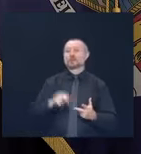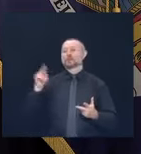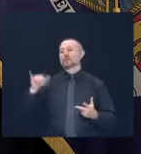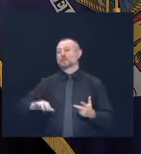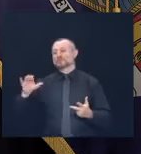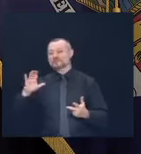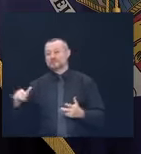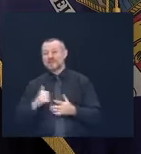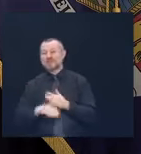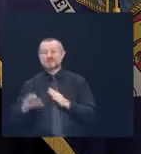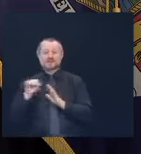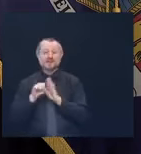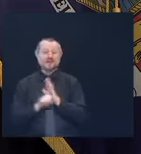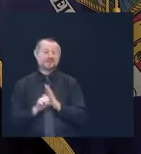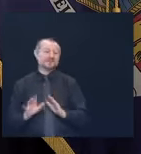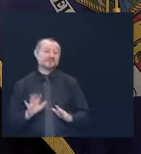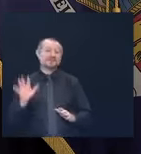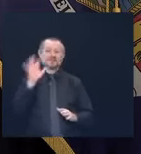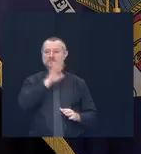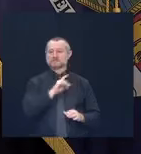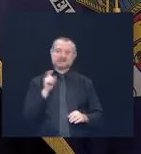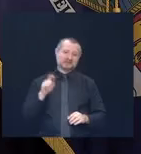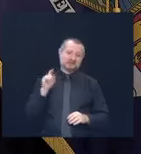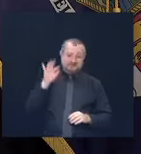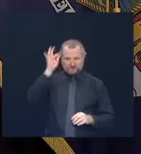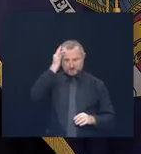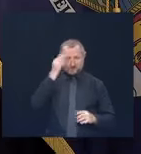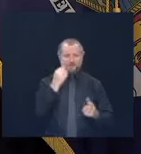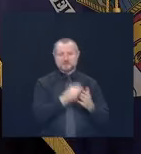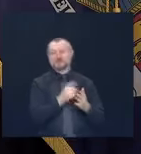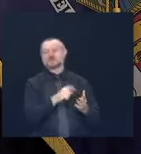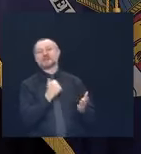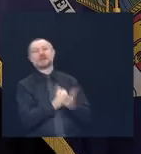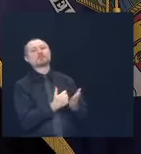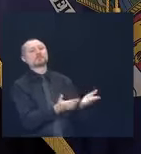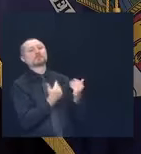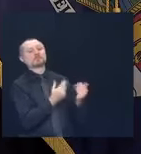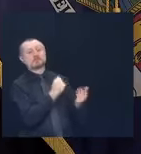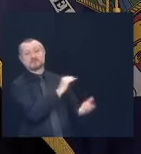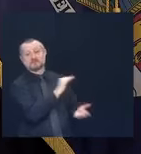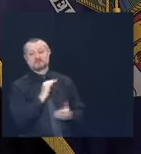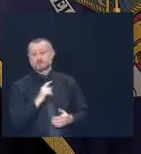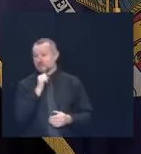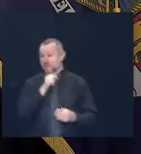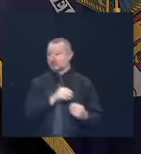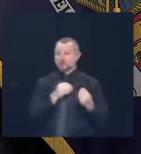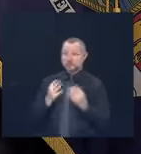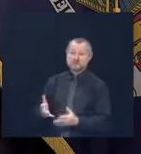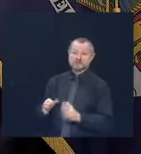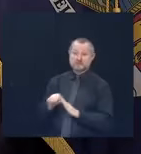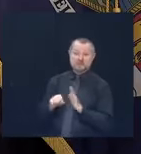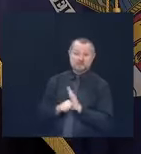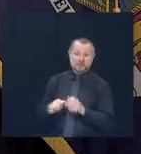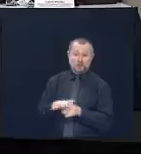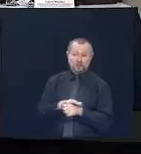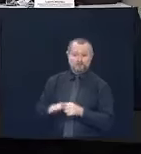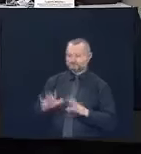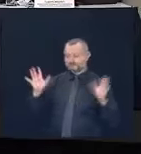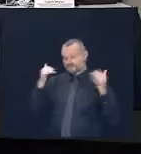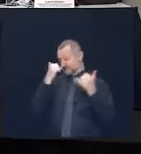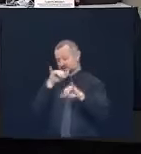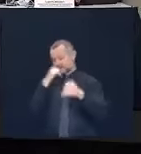why it's madness for them not to provide state and local funding. Madness. Happy Sunday.